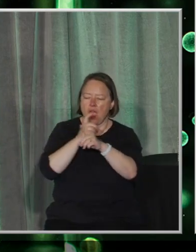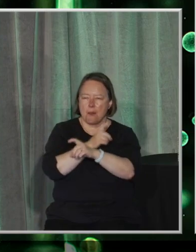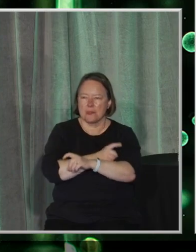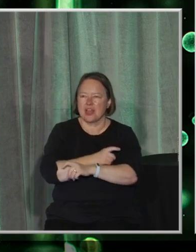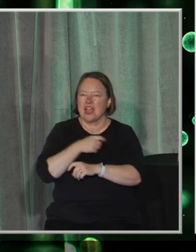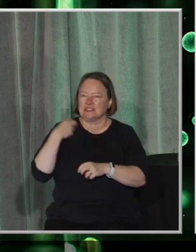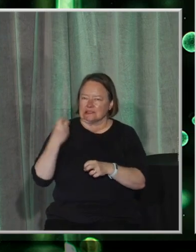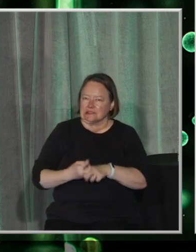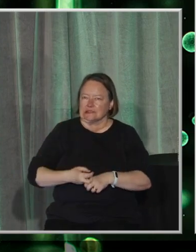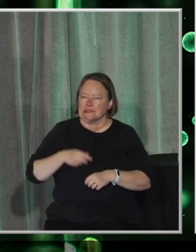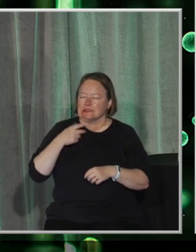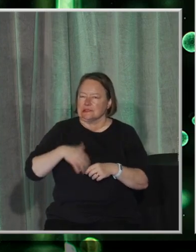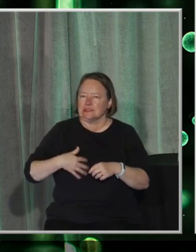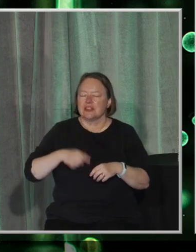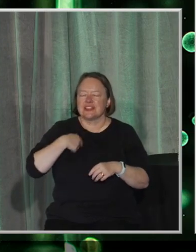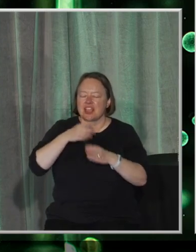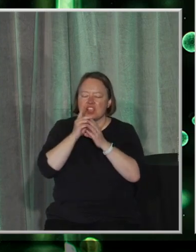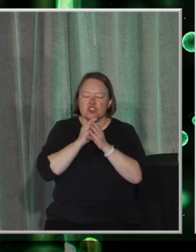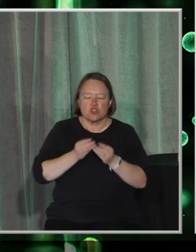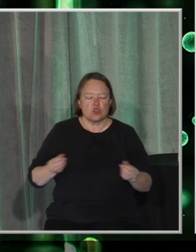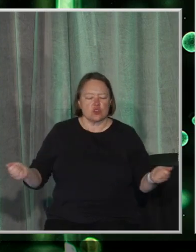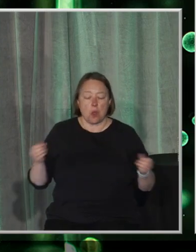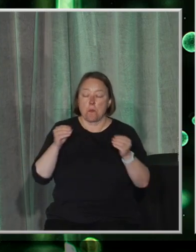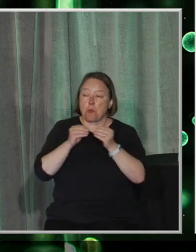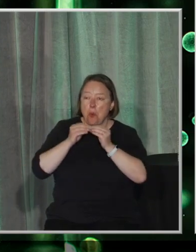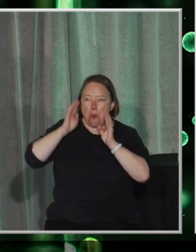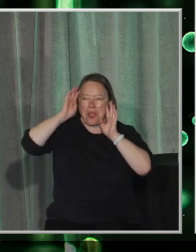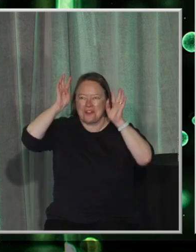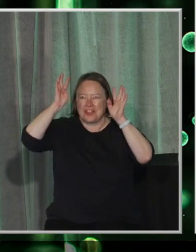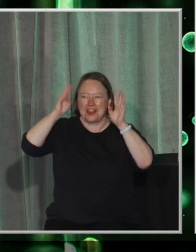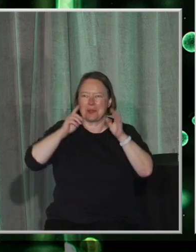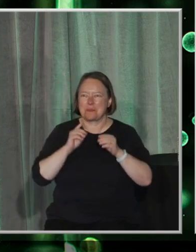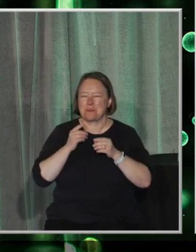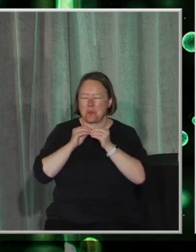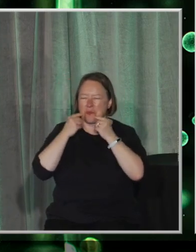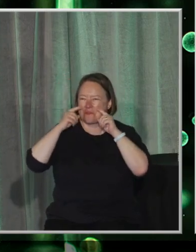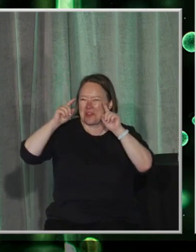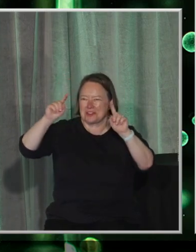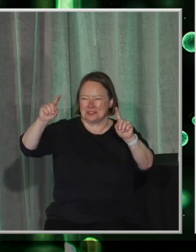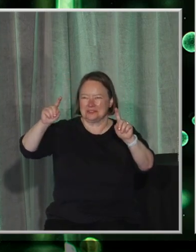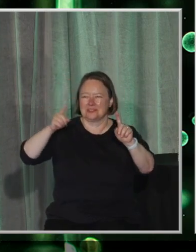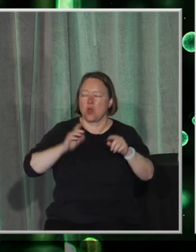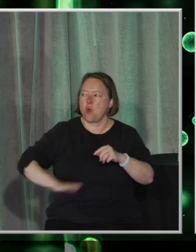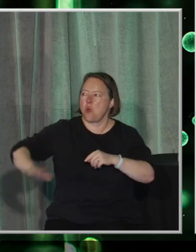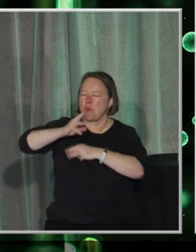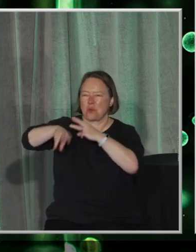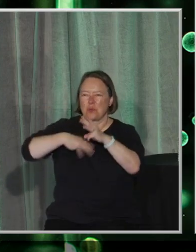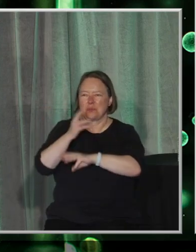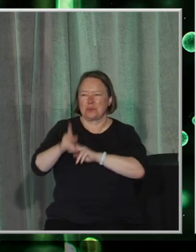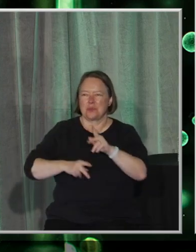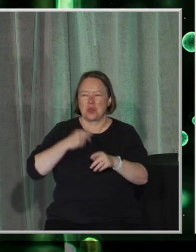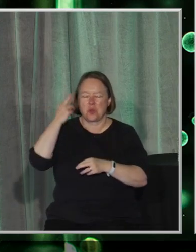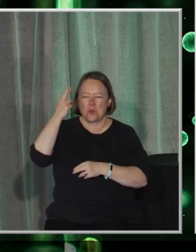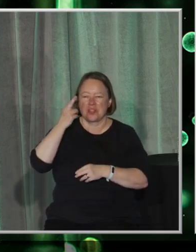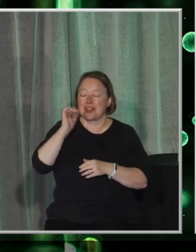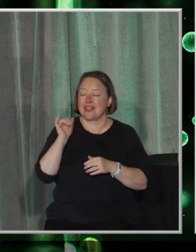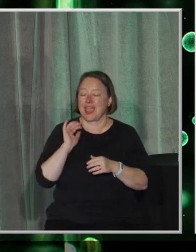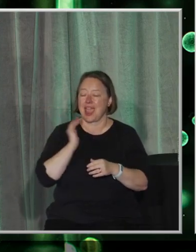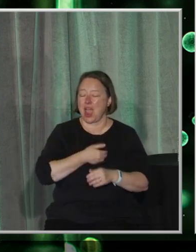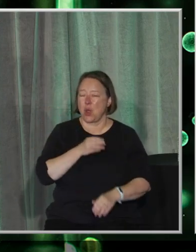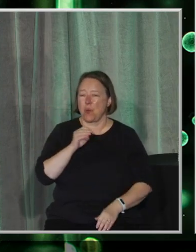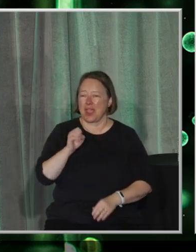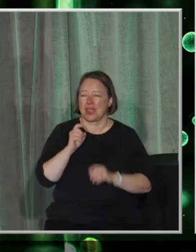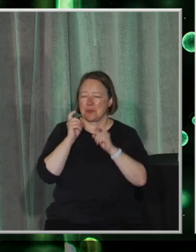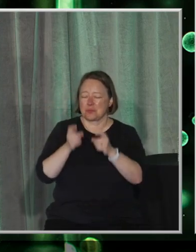contentious, the solutions have become more innovative and effective. All over the globe, people are realizing, just as our Wege Prize